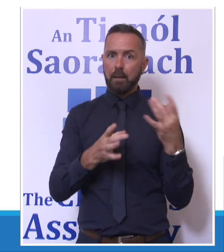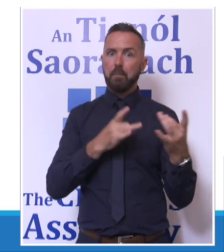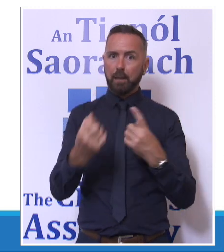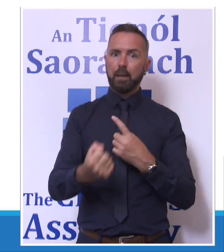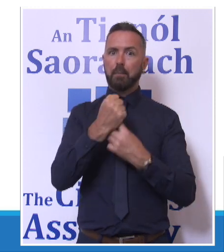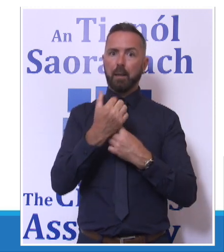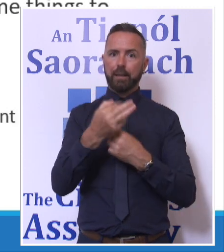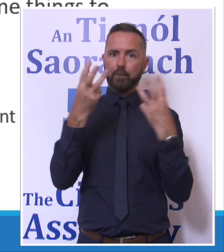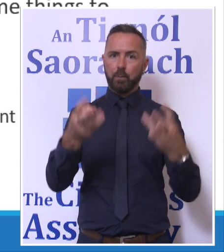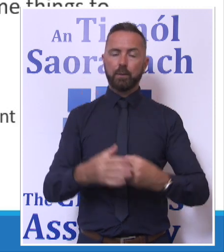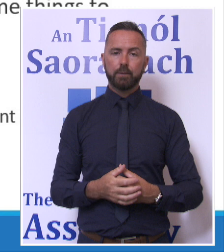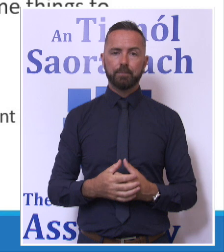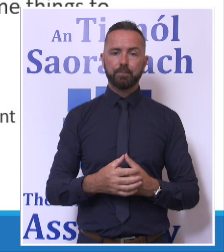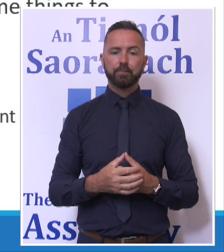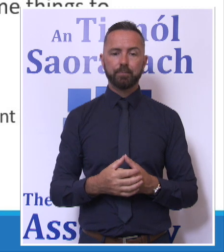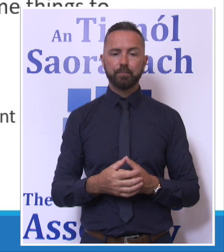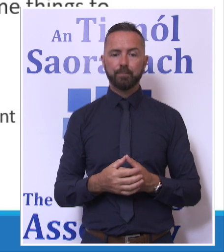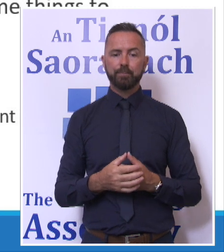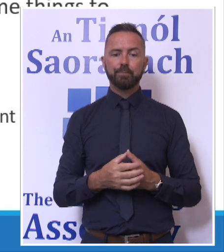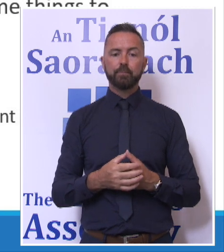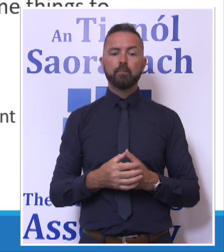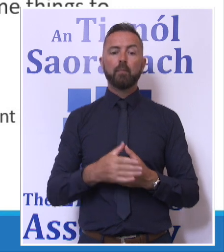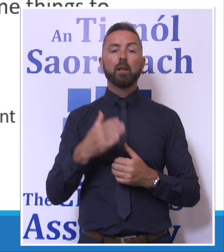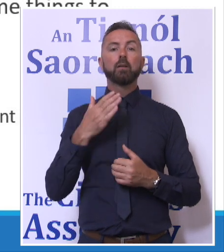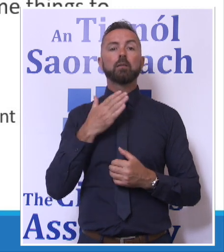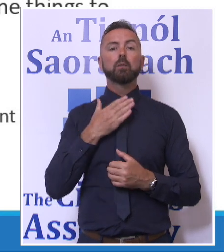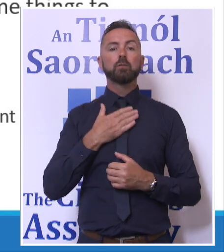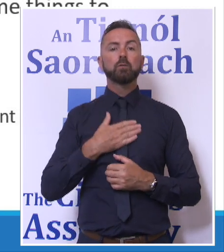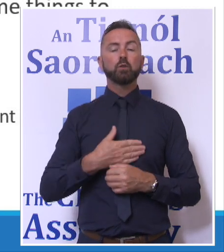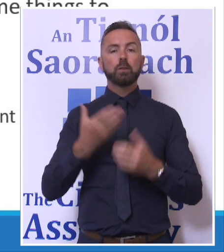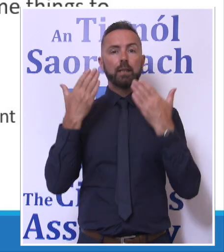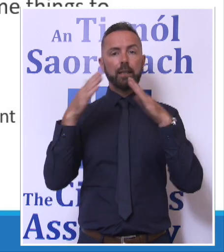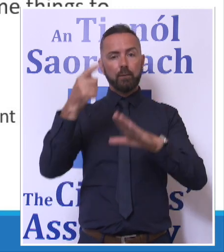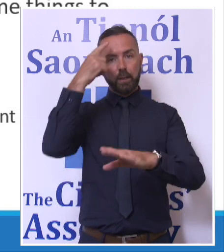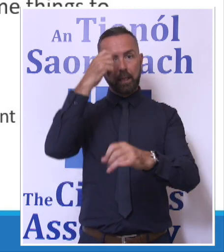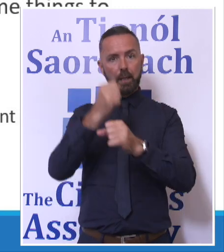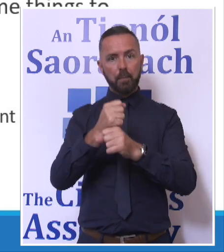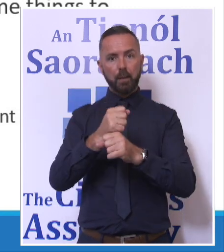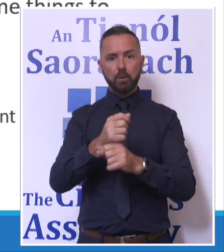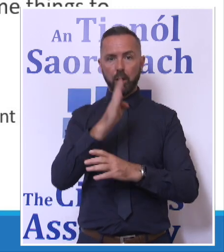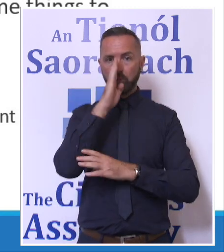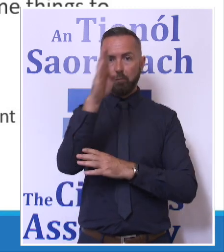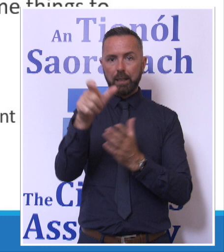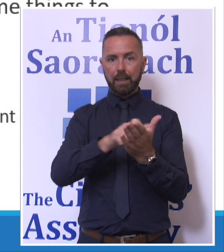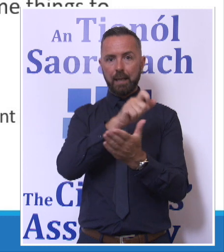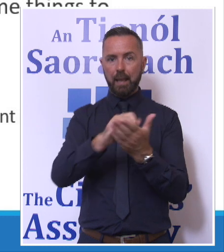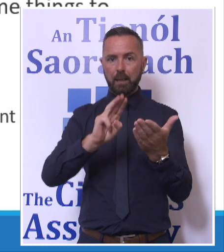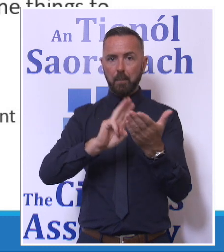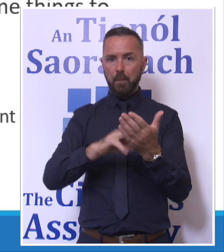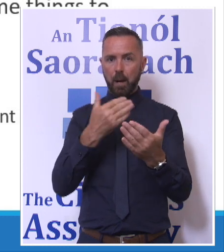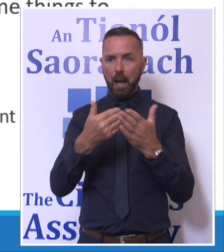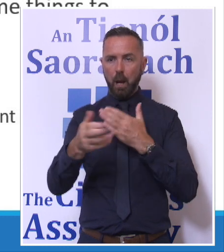so. And just to leave you, I suppose, to think about how a directly elected member will impact the status